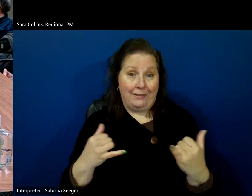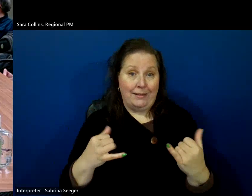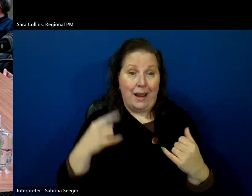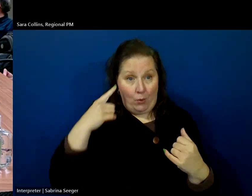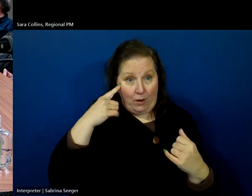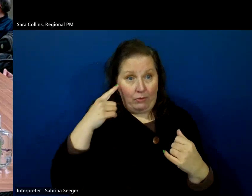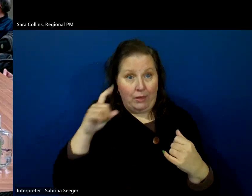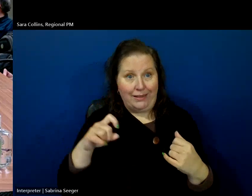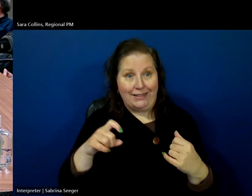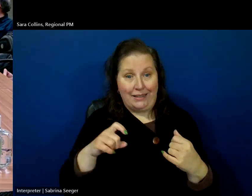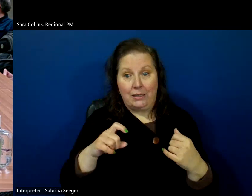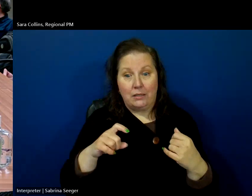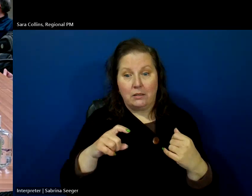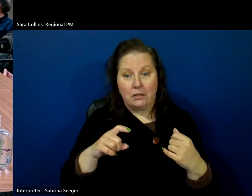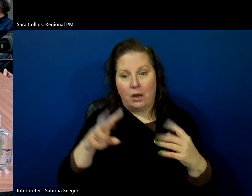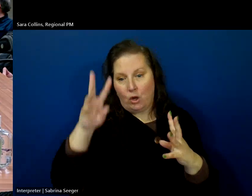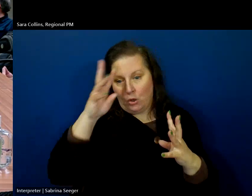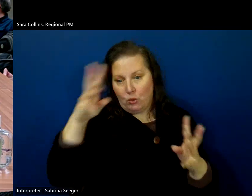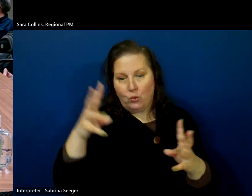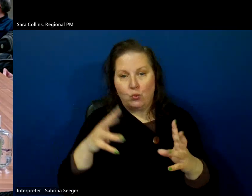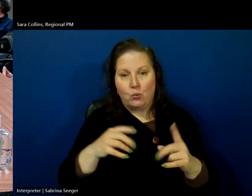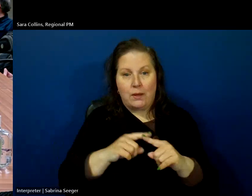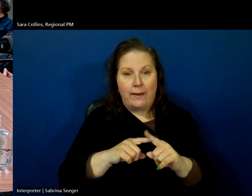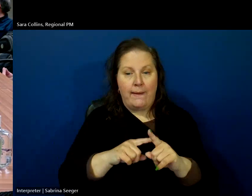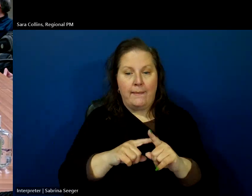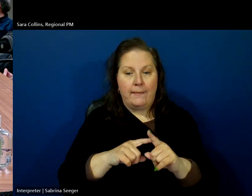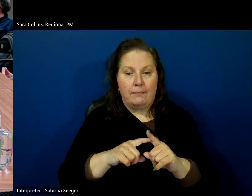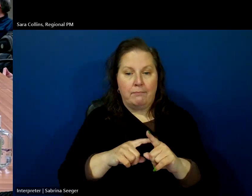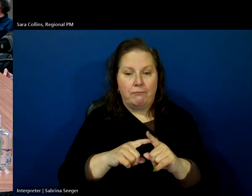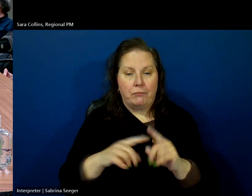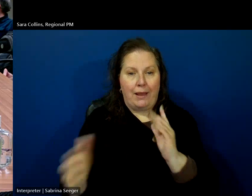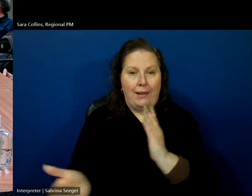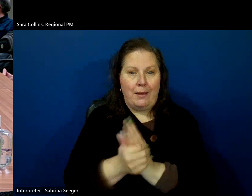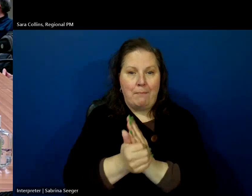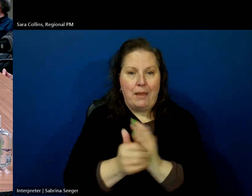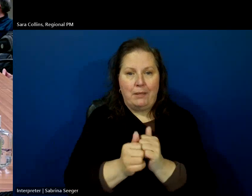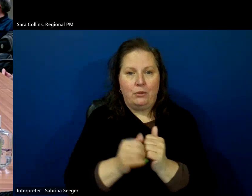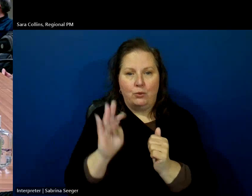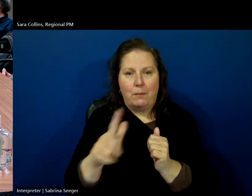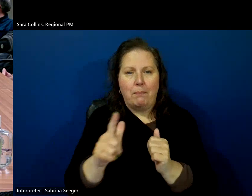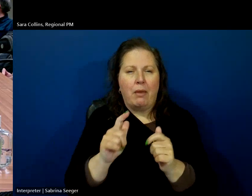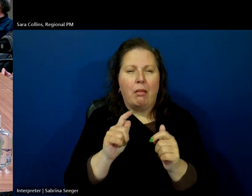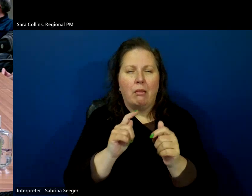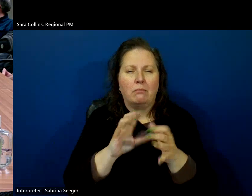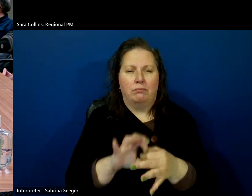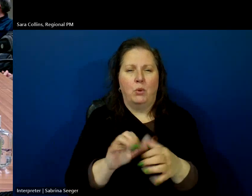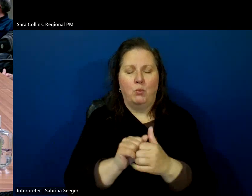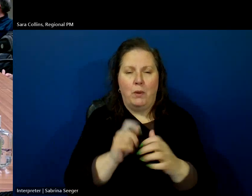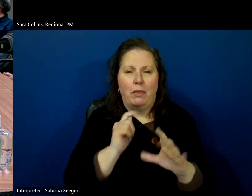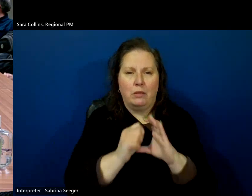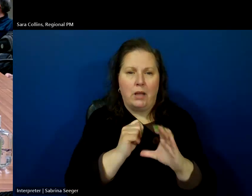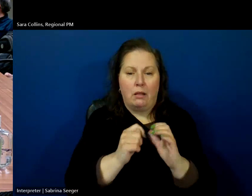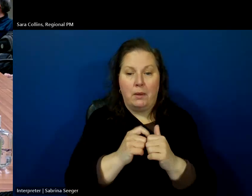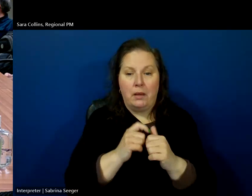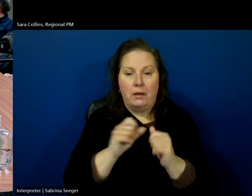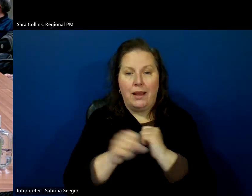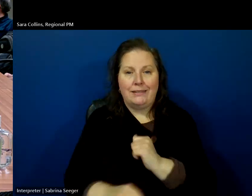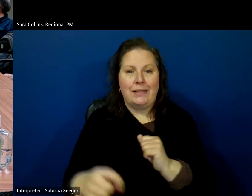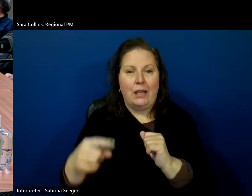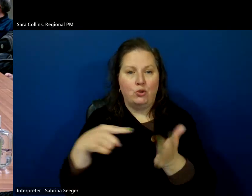to create an amendment to a bill that's moving related to telecom and extend the due